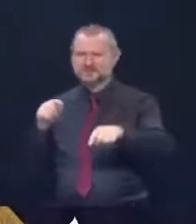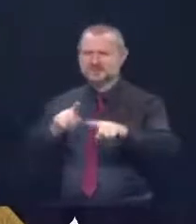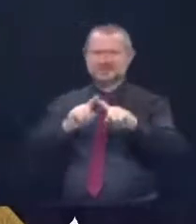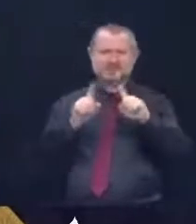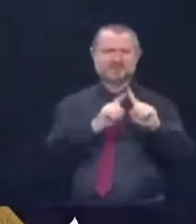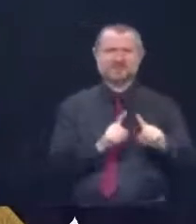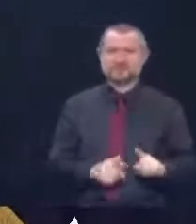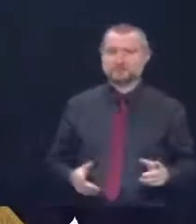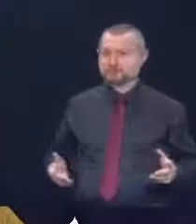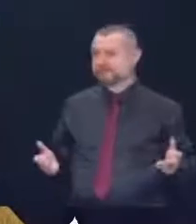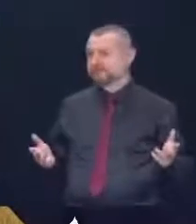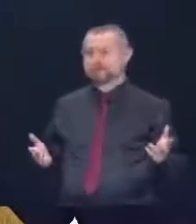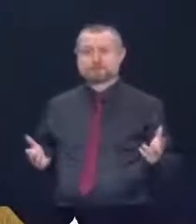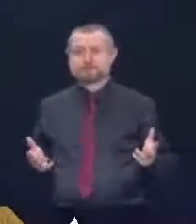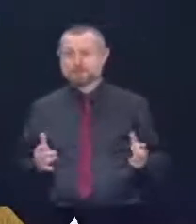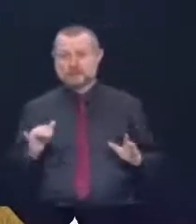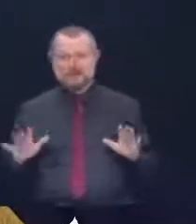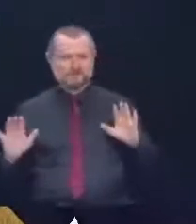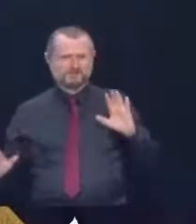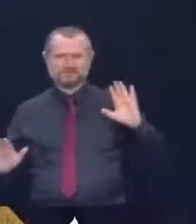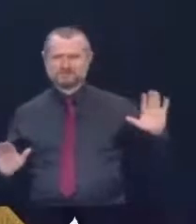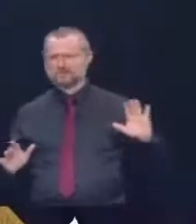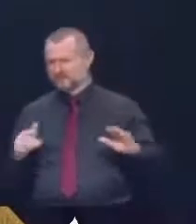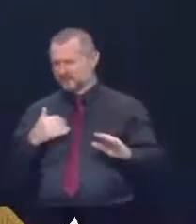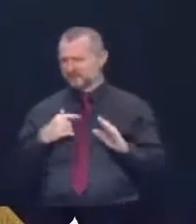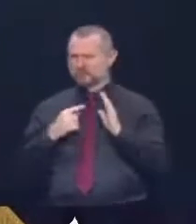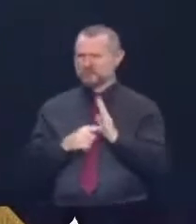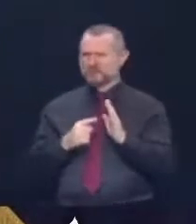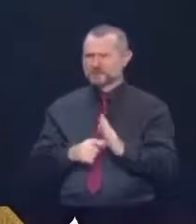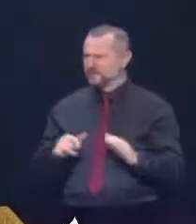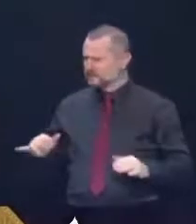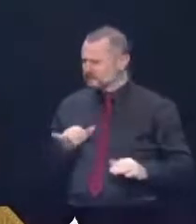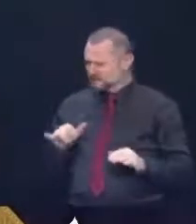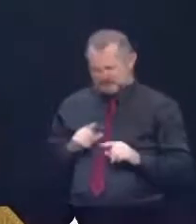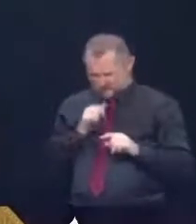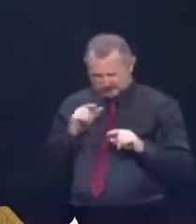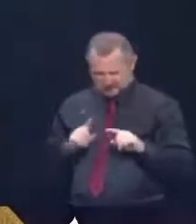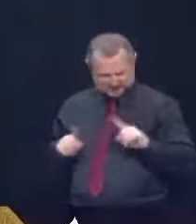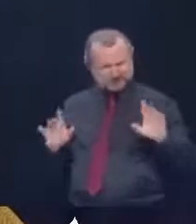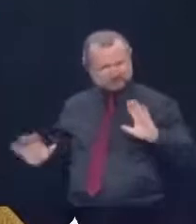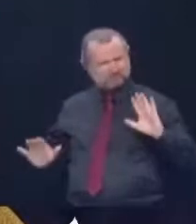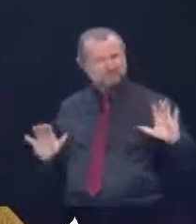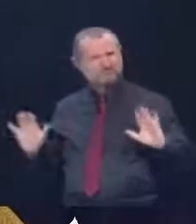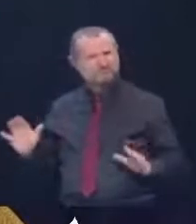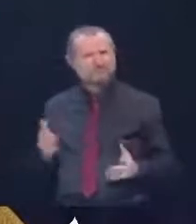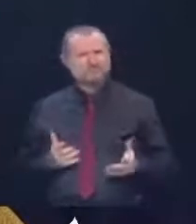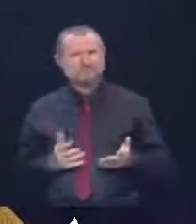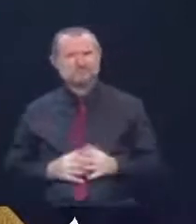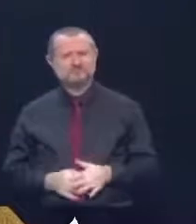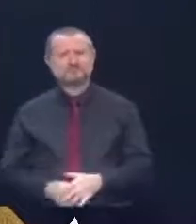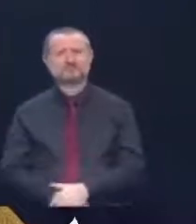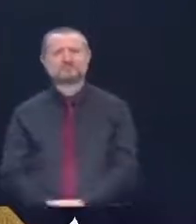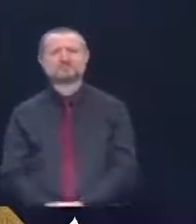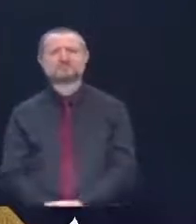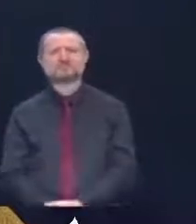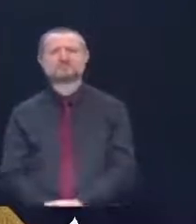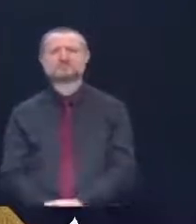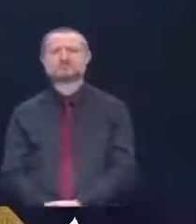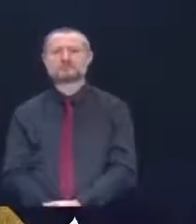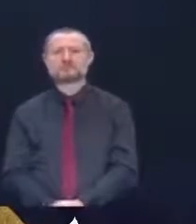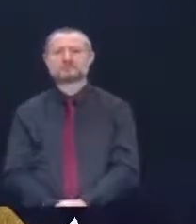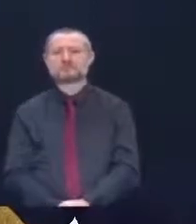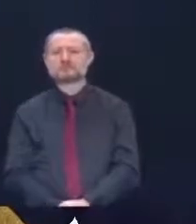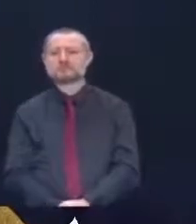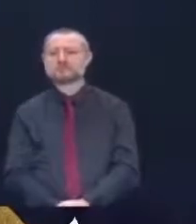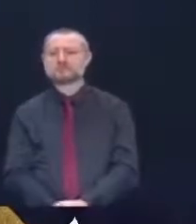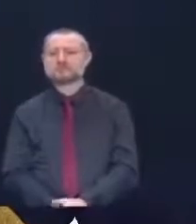And those are the places that I represent also, right? So, what was your point?